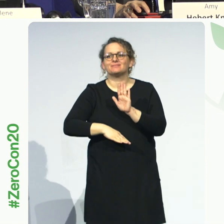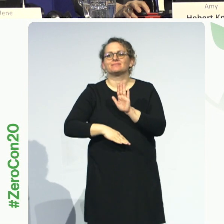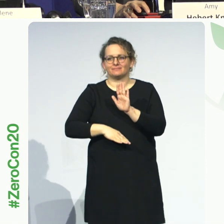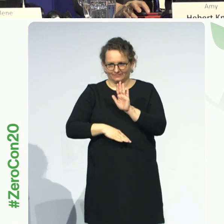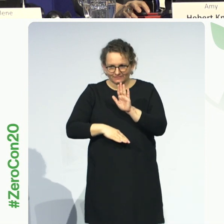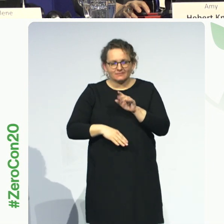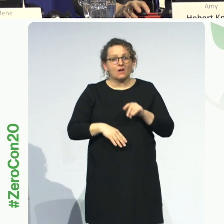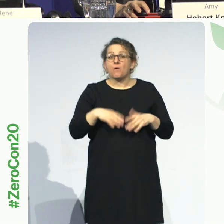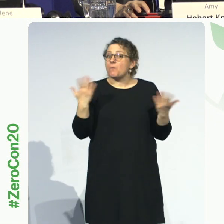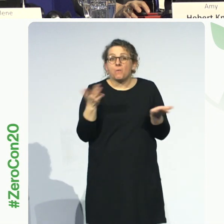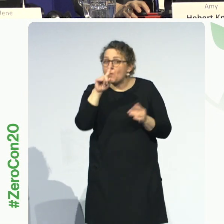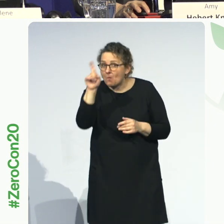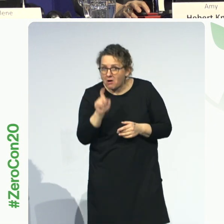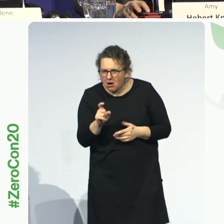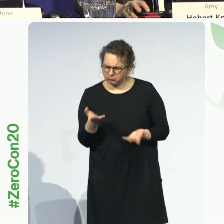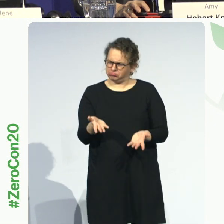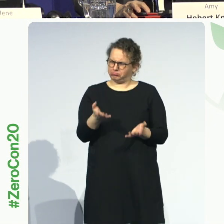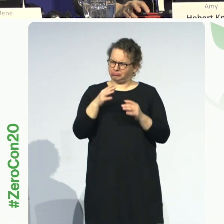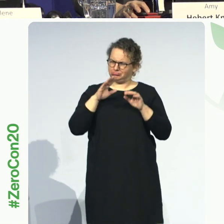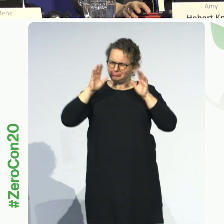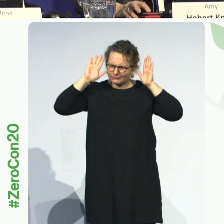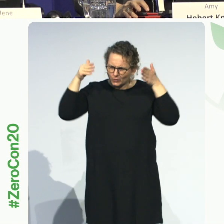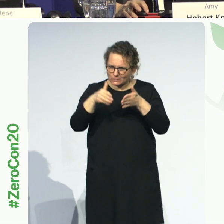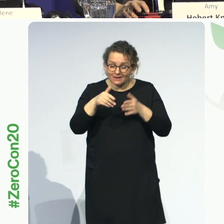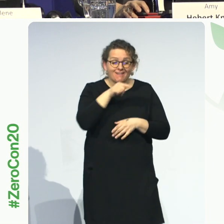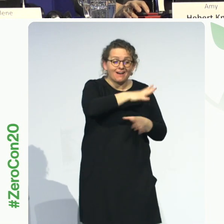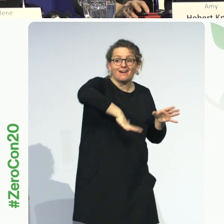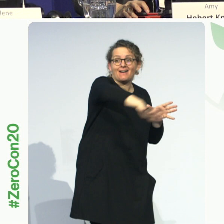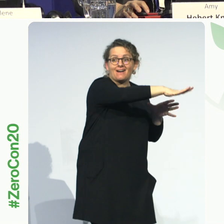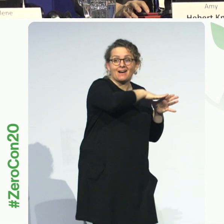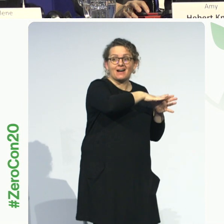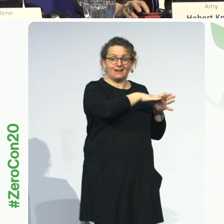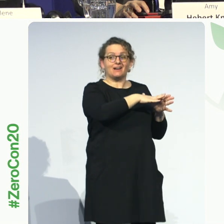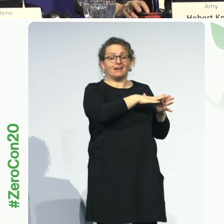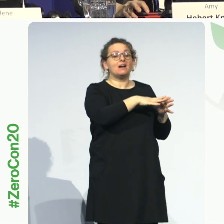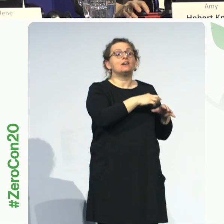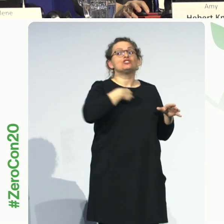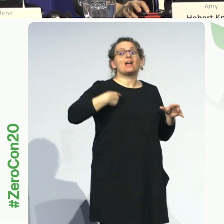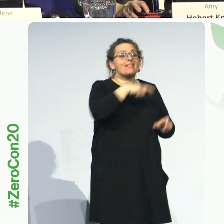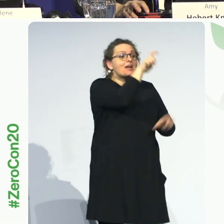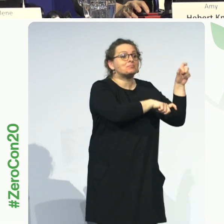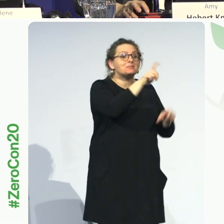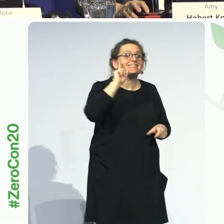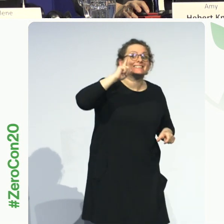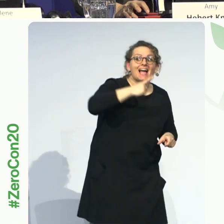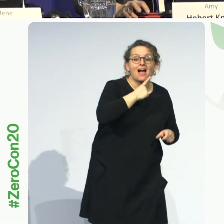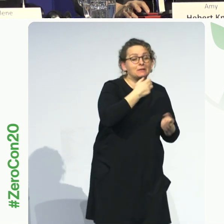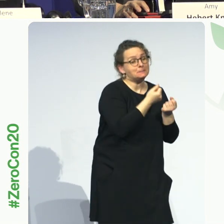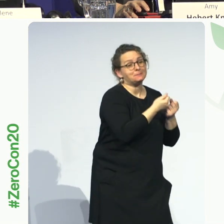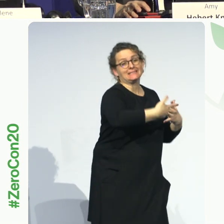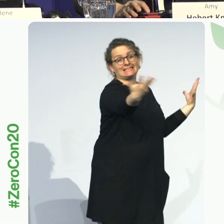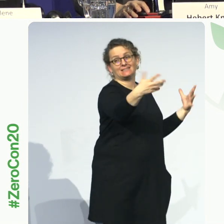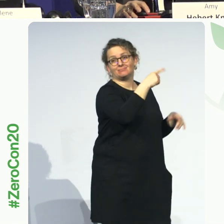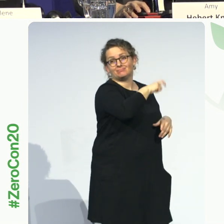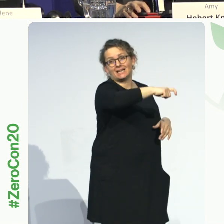art, graphic design, and culinary programs. And there are very few, if any, master degree